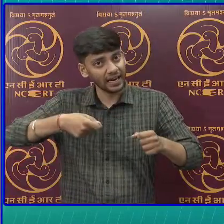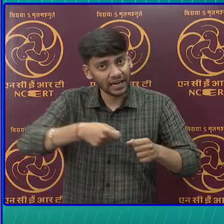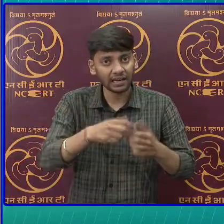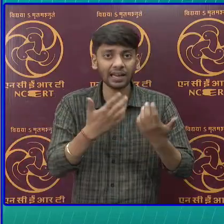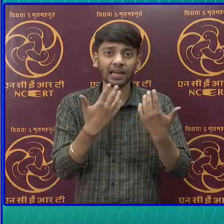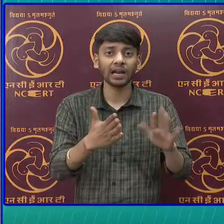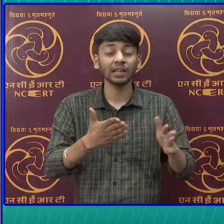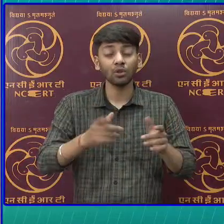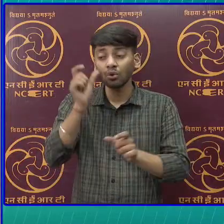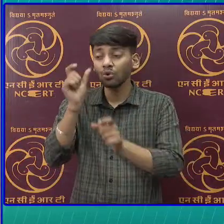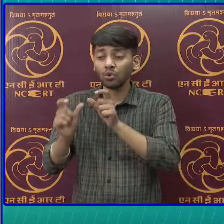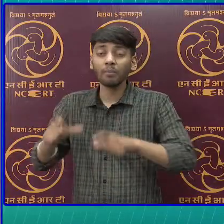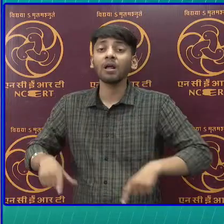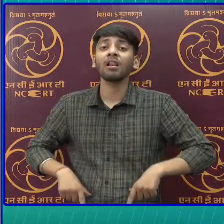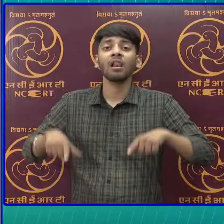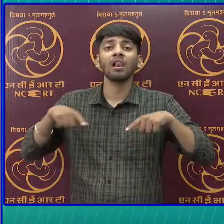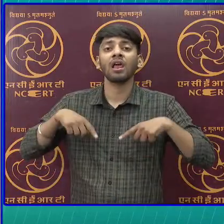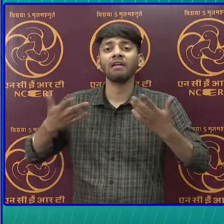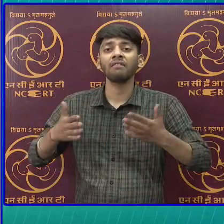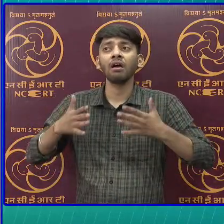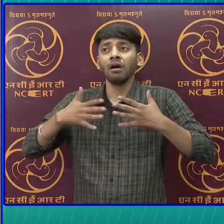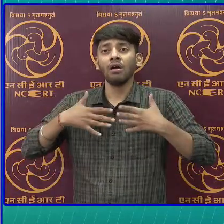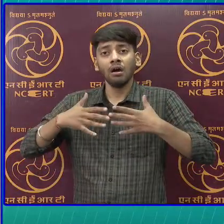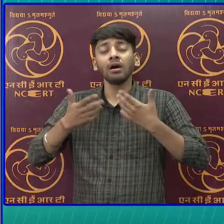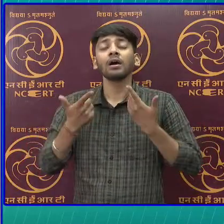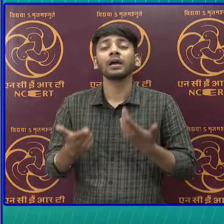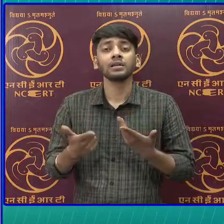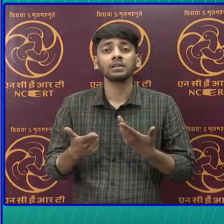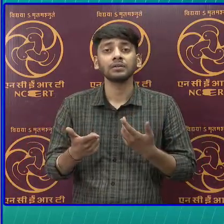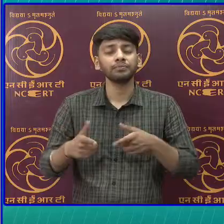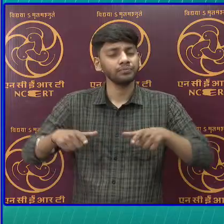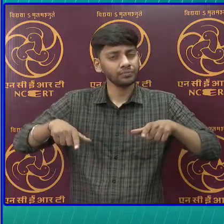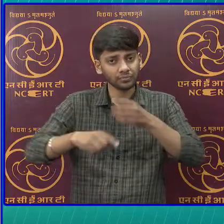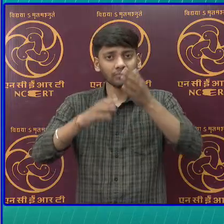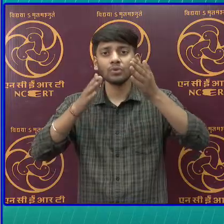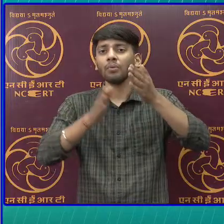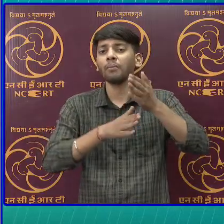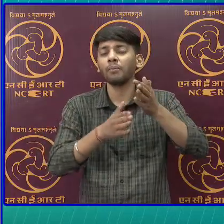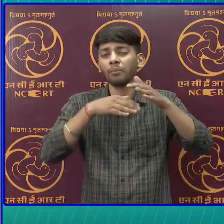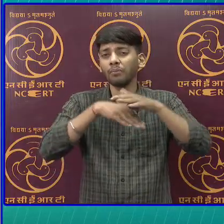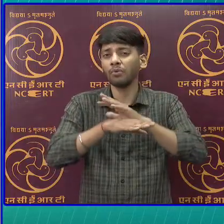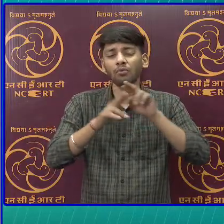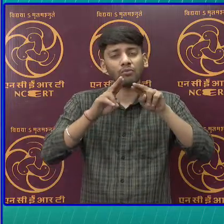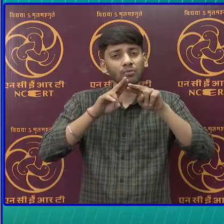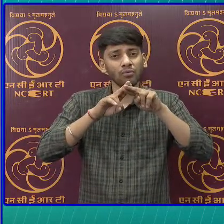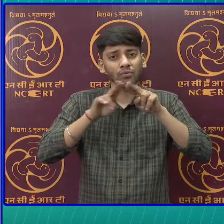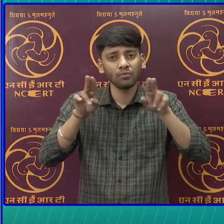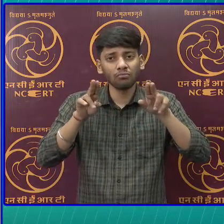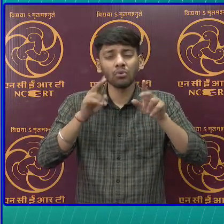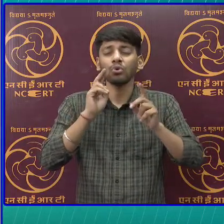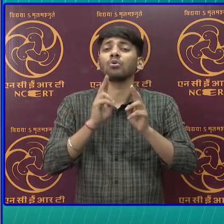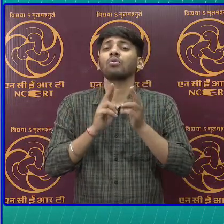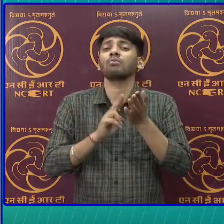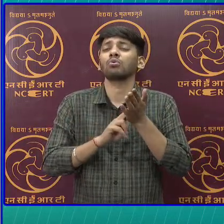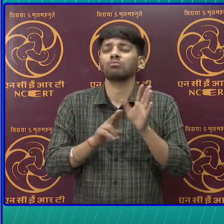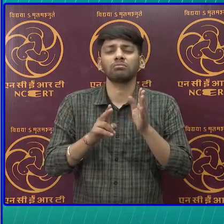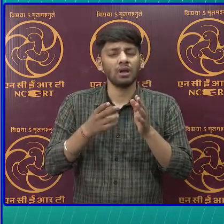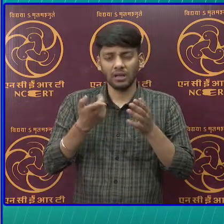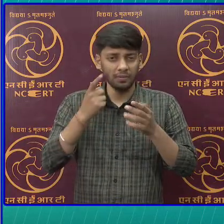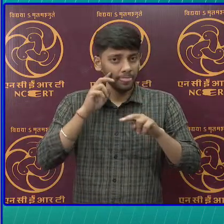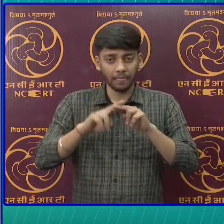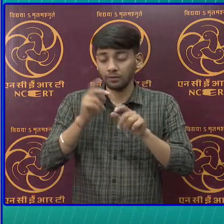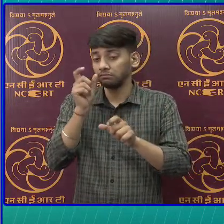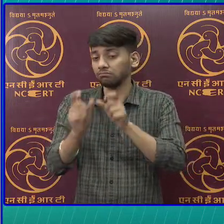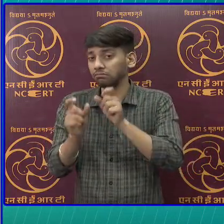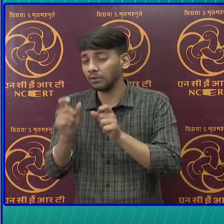right. Right? And poems can made by fools like me. Fools means again imperfect human beings. We all are